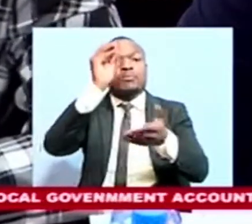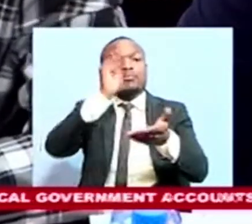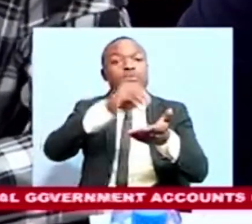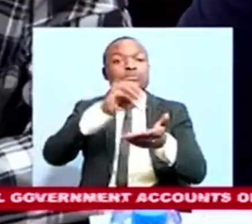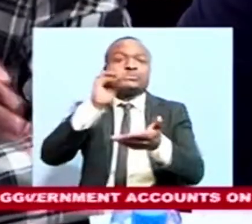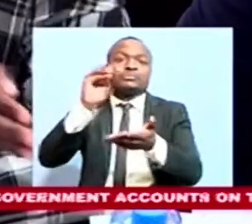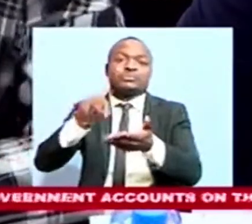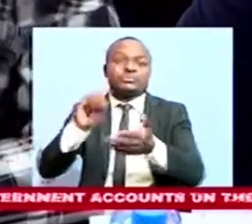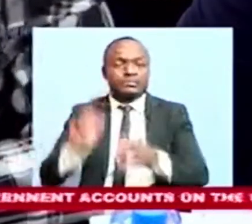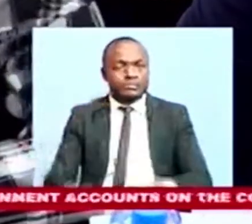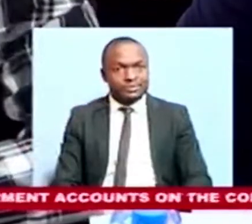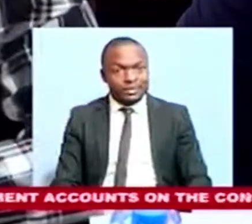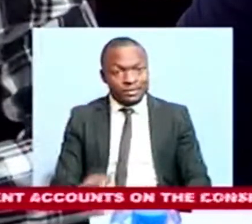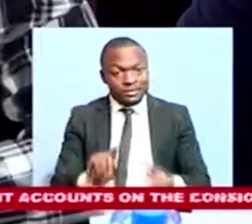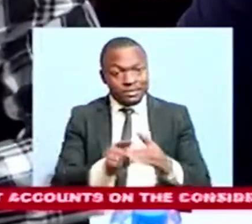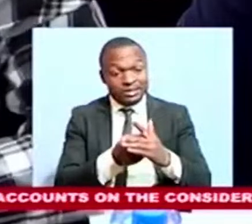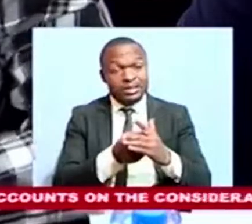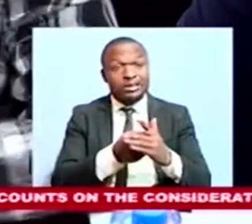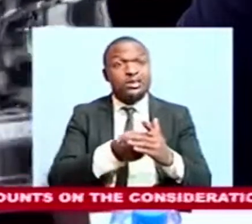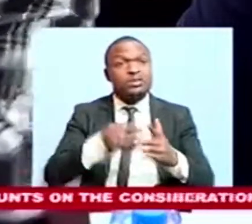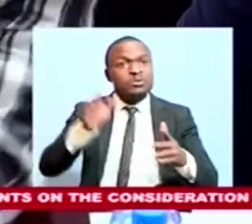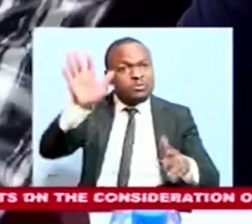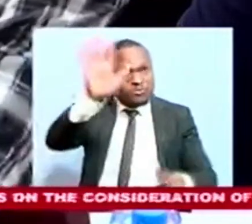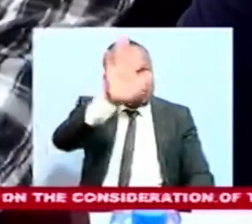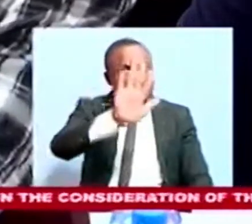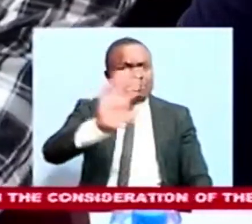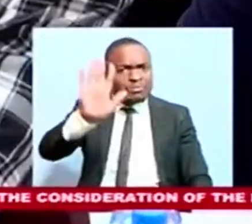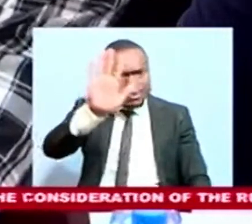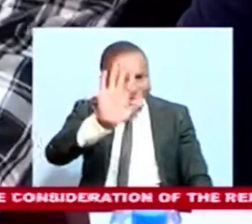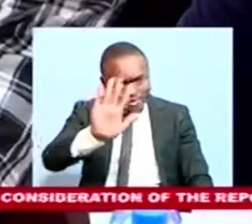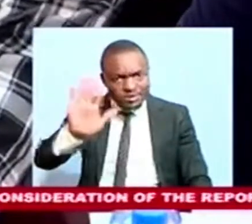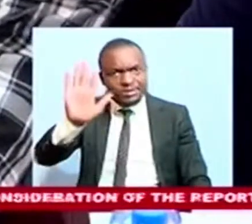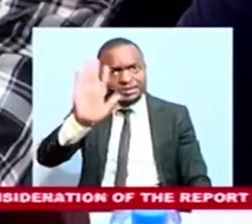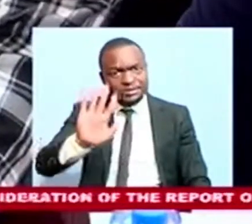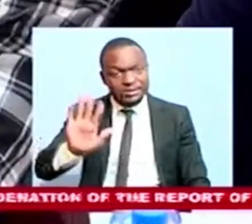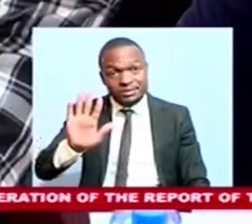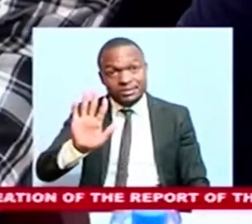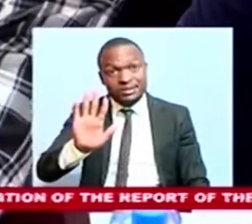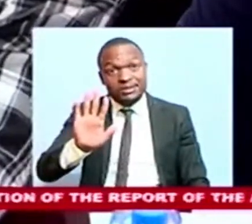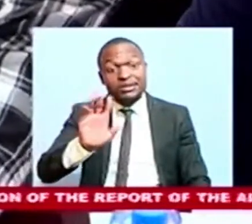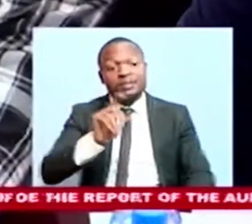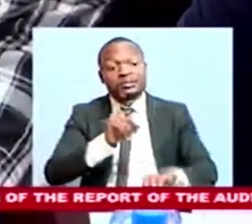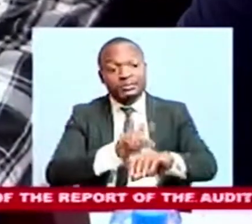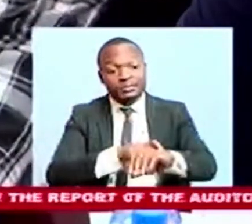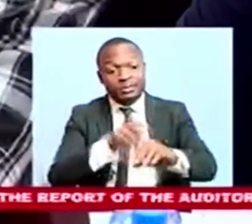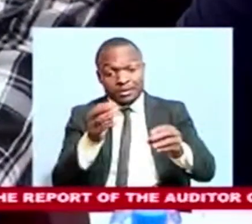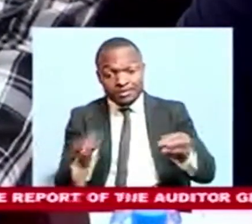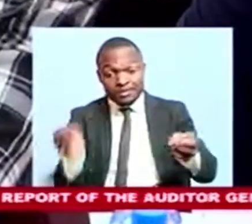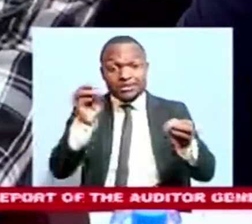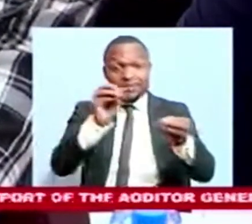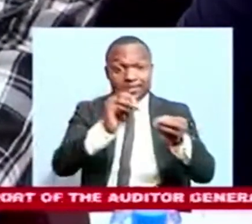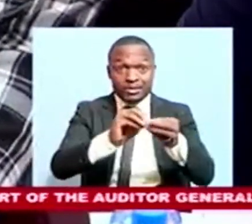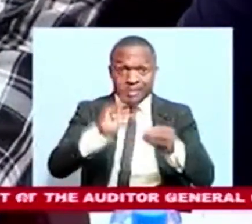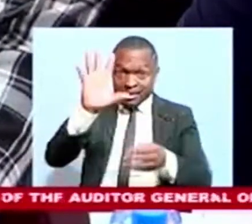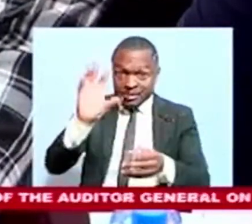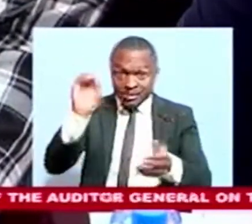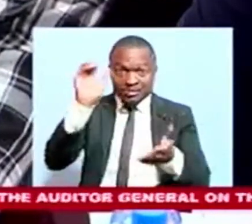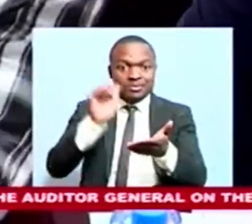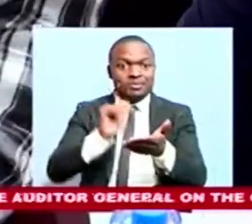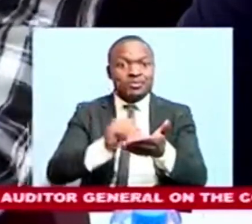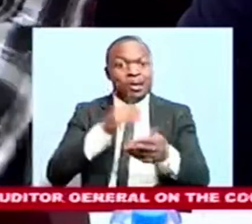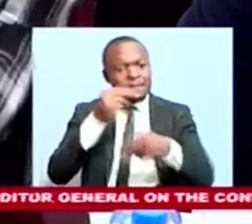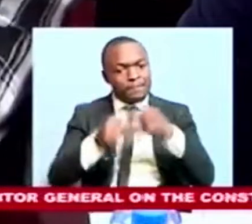he started doing the plastering. So it was in that vein when we added that 50,000, meaning he was supposed